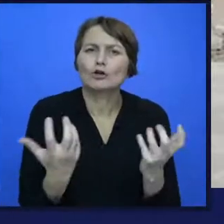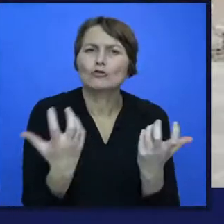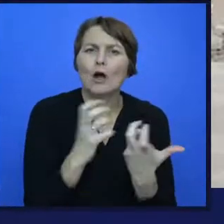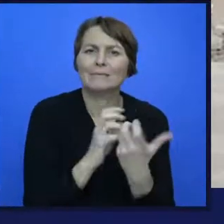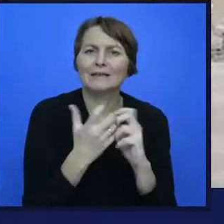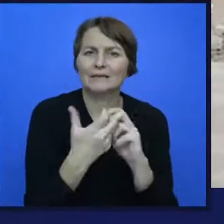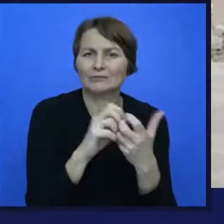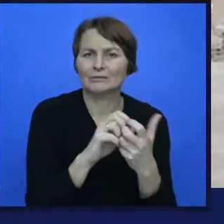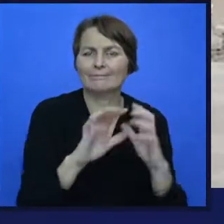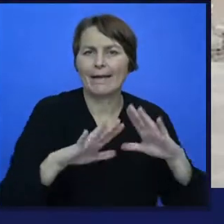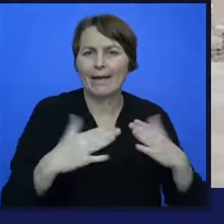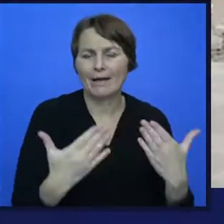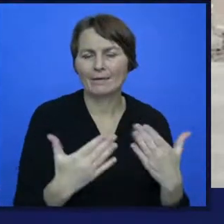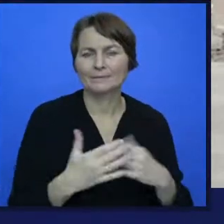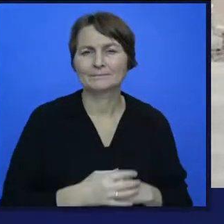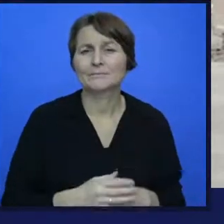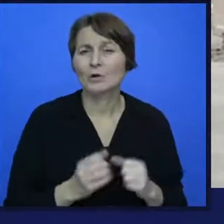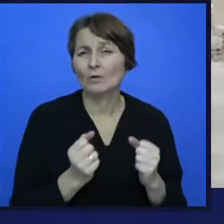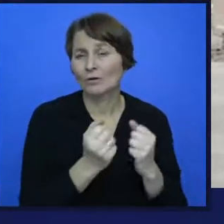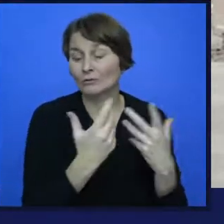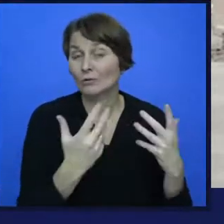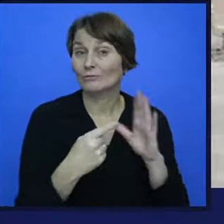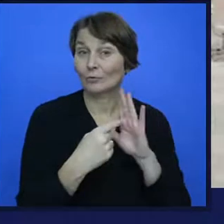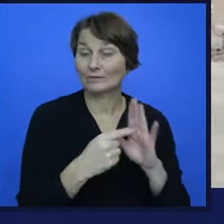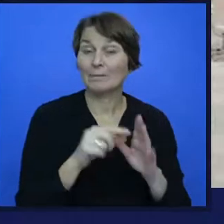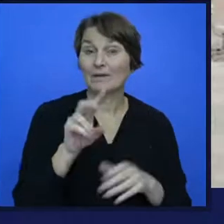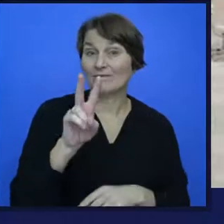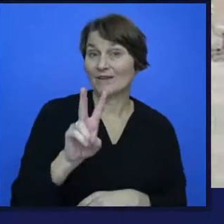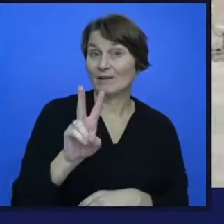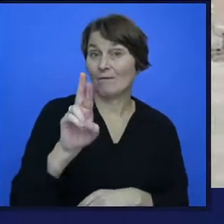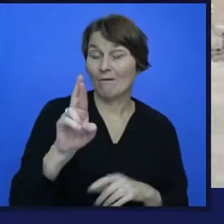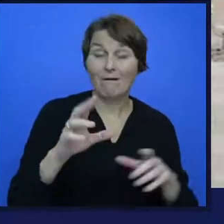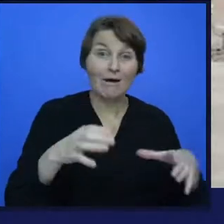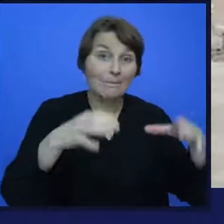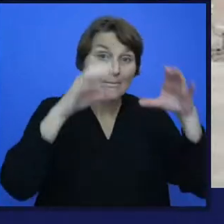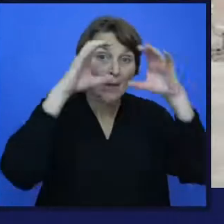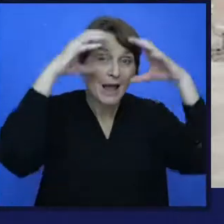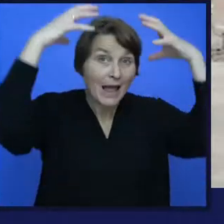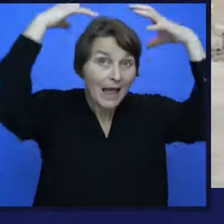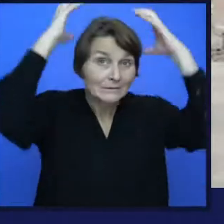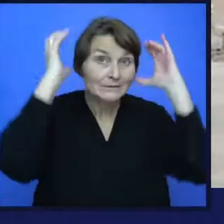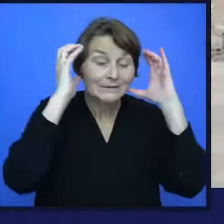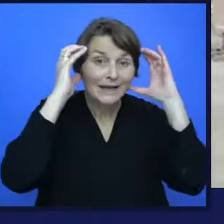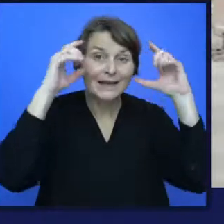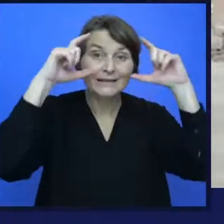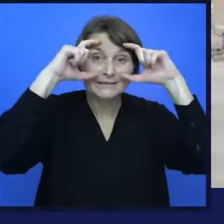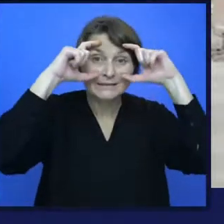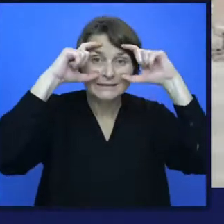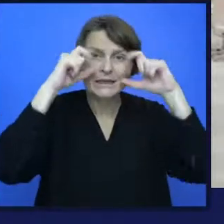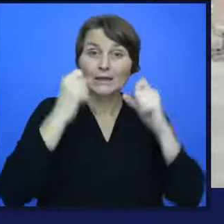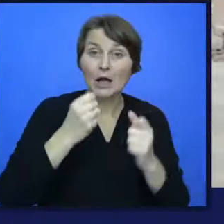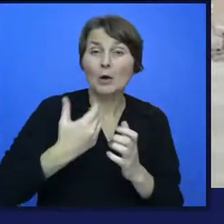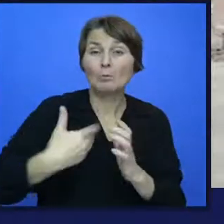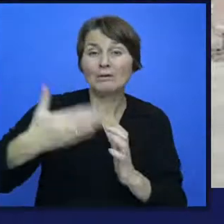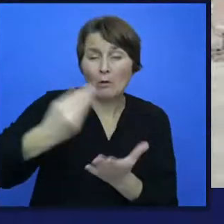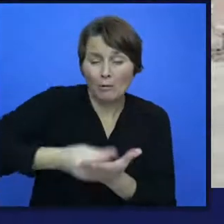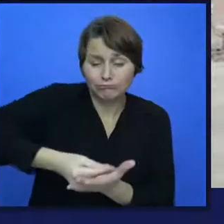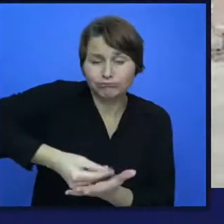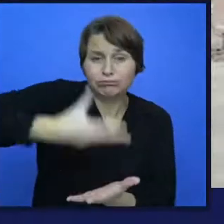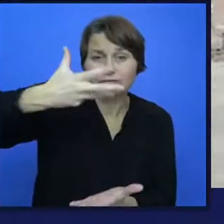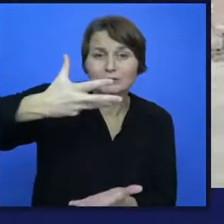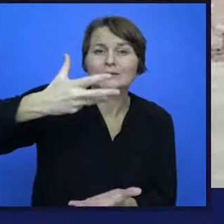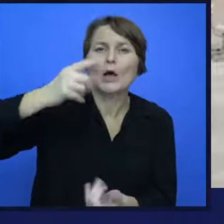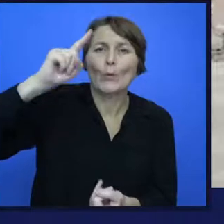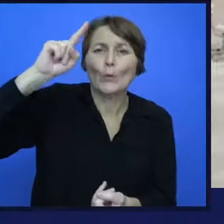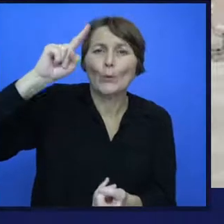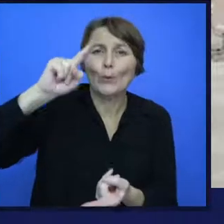So VR headsets are coming down in price. They're getting newer versions, which are lighter. You know, you can